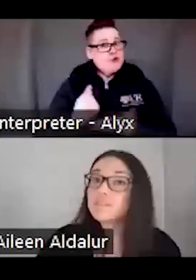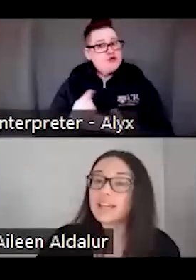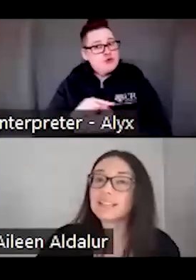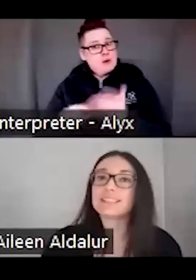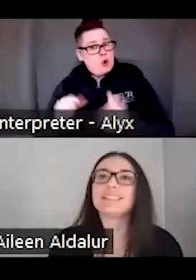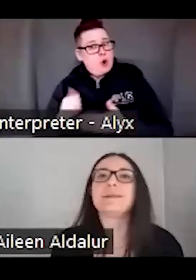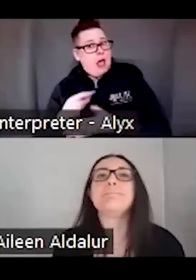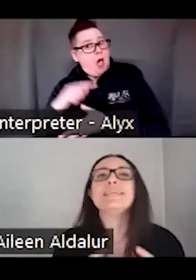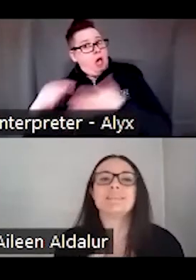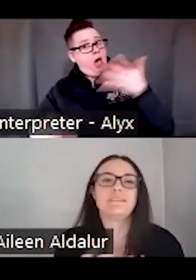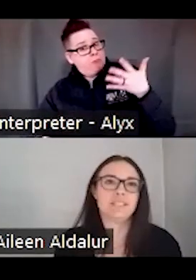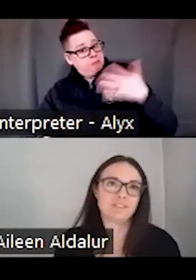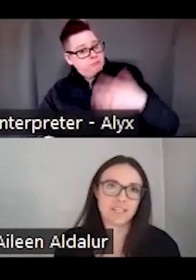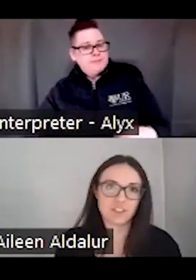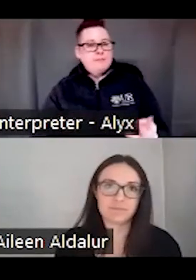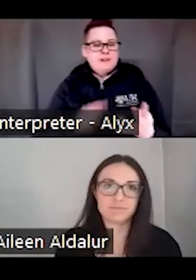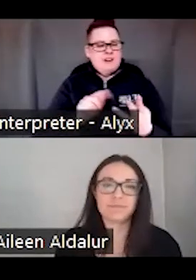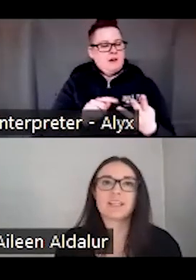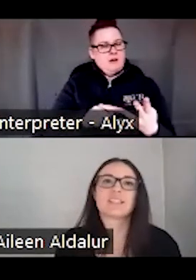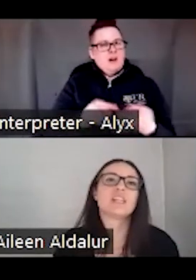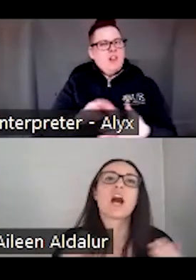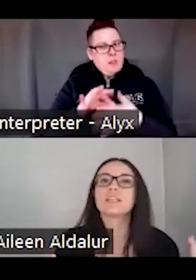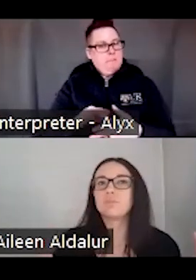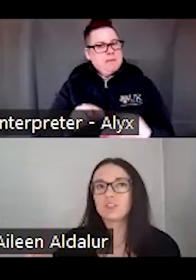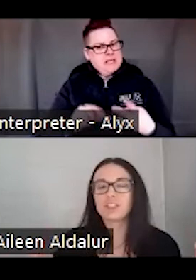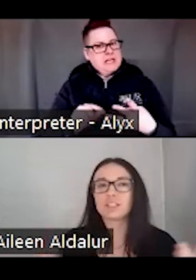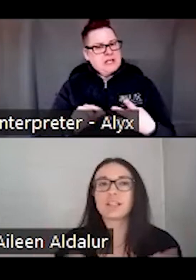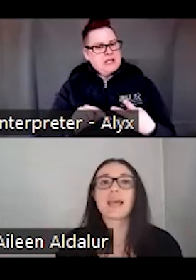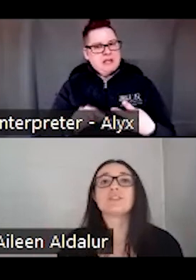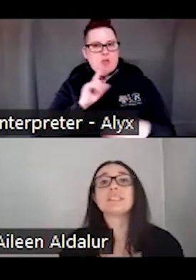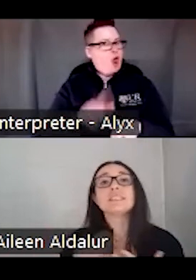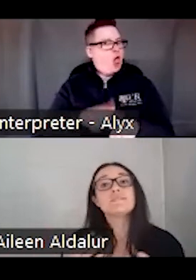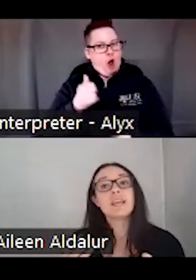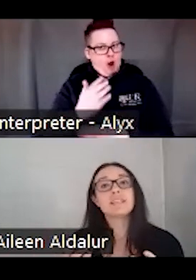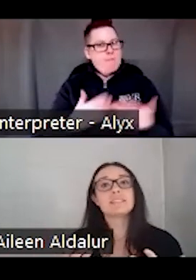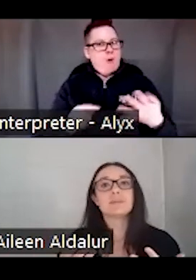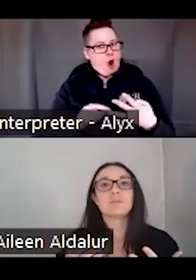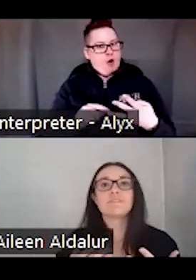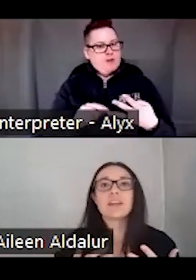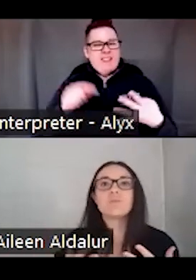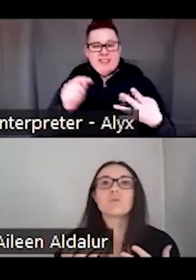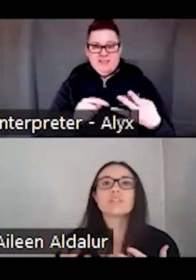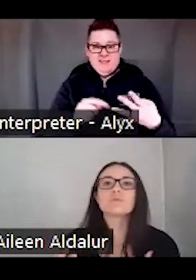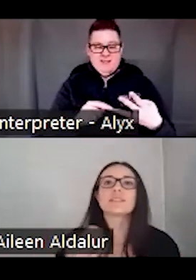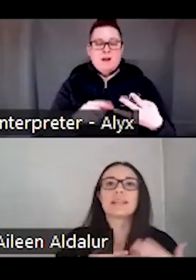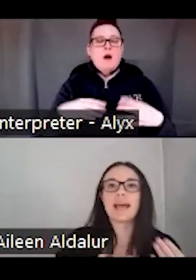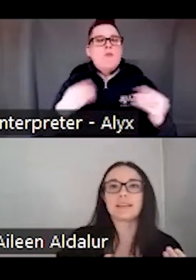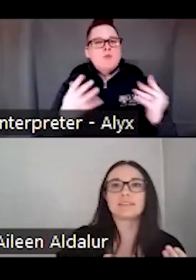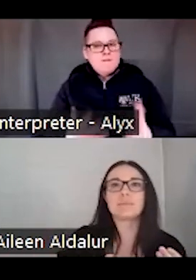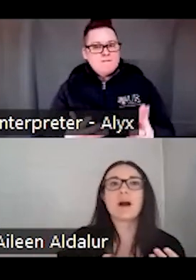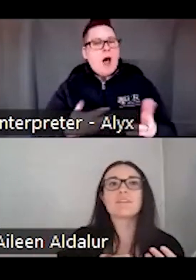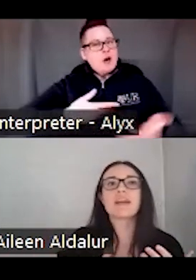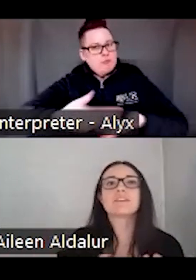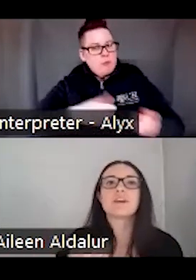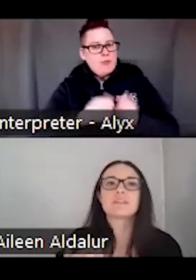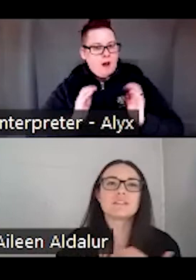The third phase is the meat of the intervention, the longest portion. And during this phase, the provider works with the client